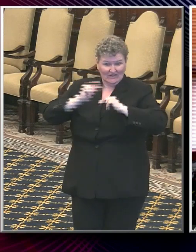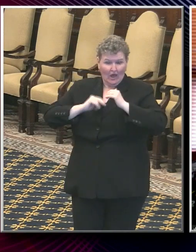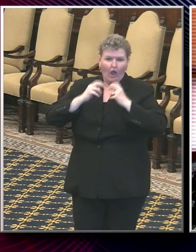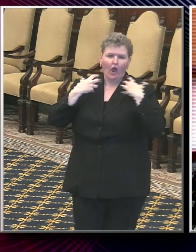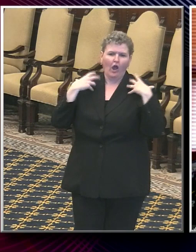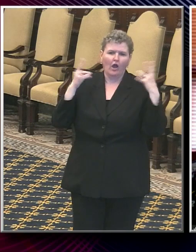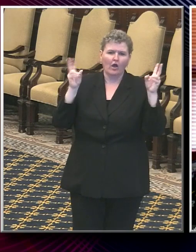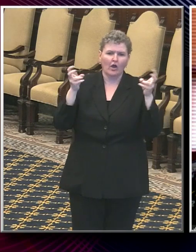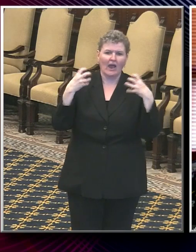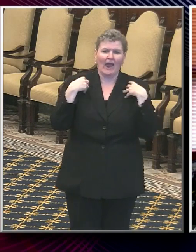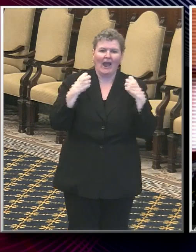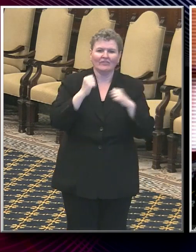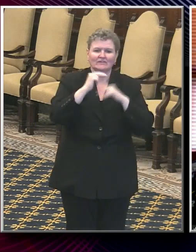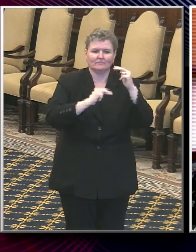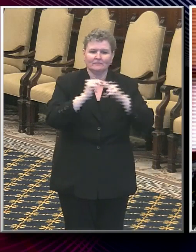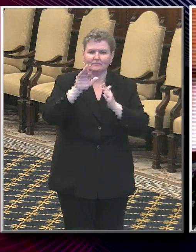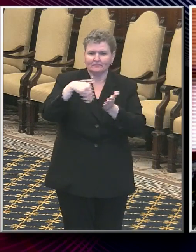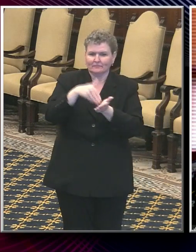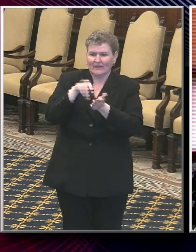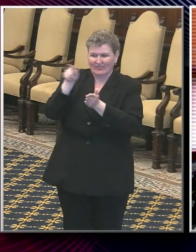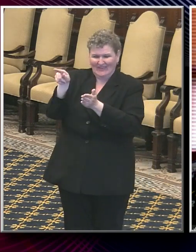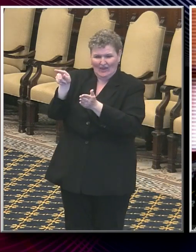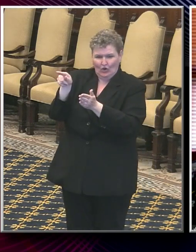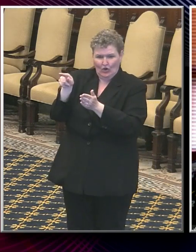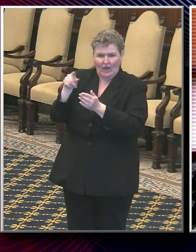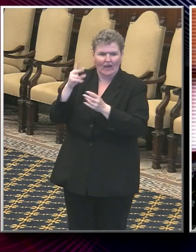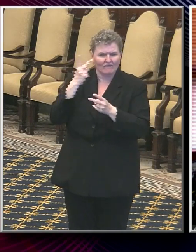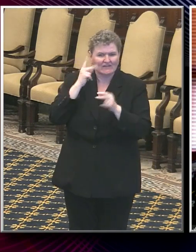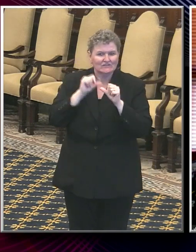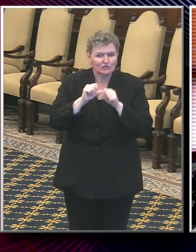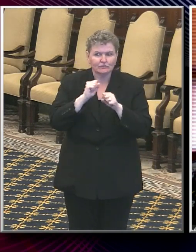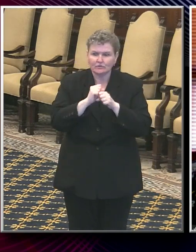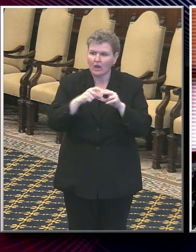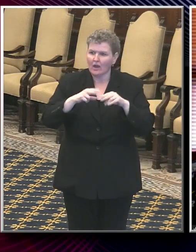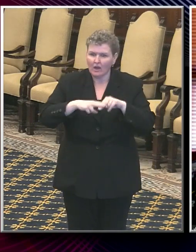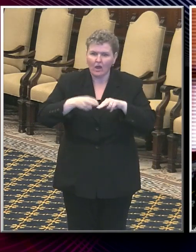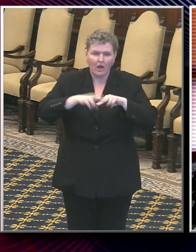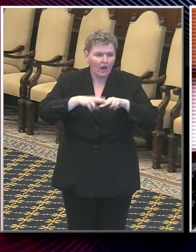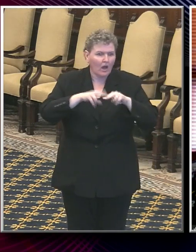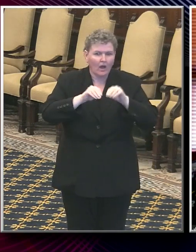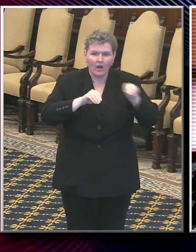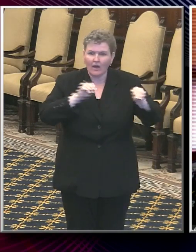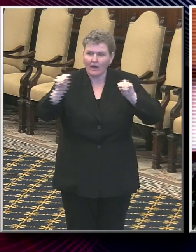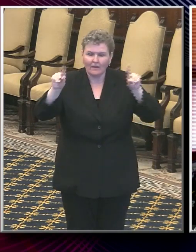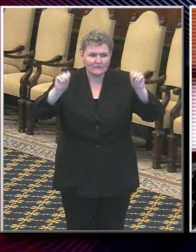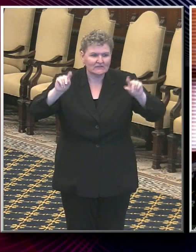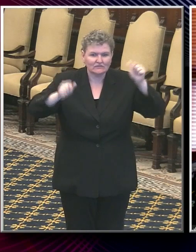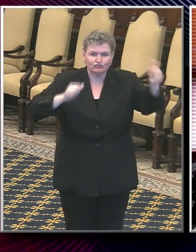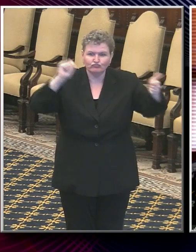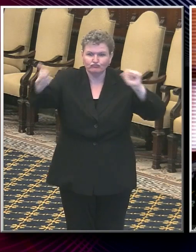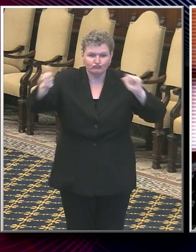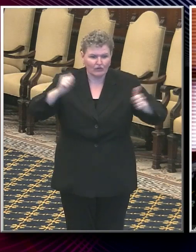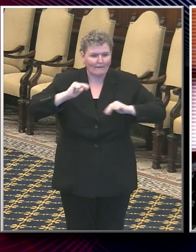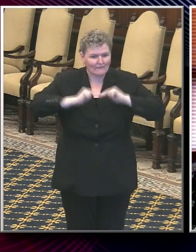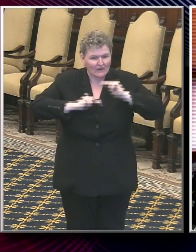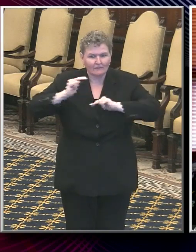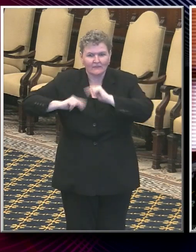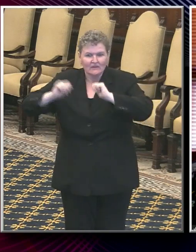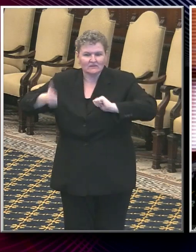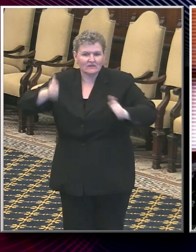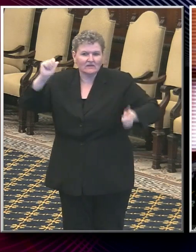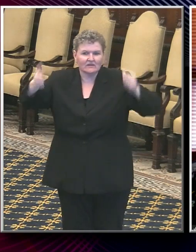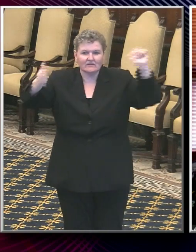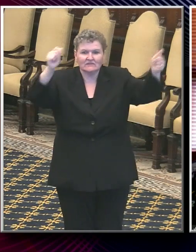continue to expand opportunity for testing, and we'll continue to expand as we're building our testing and tracing, contact